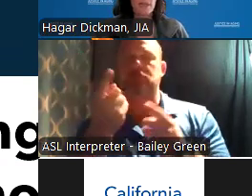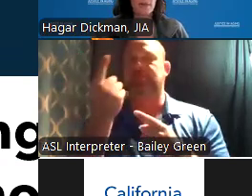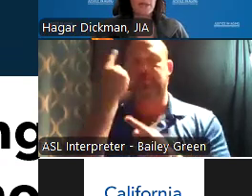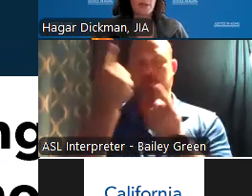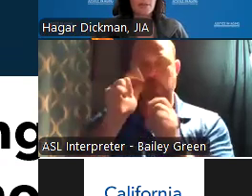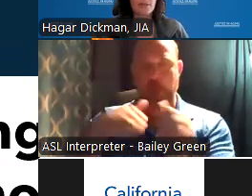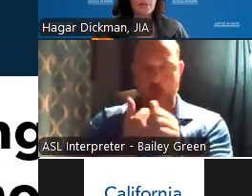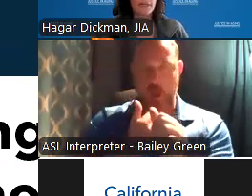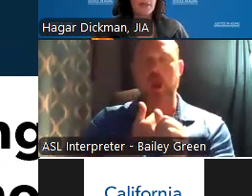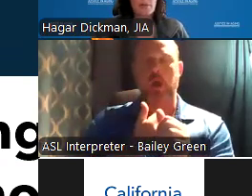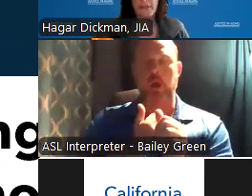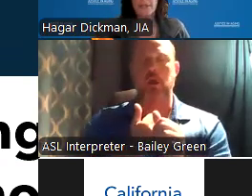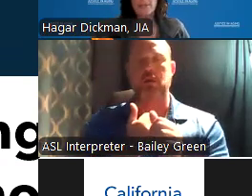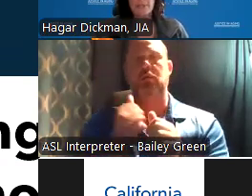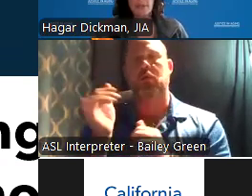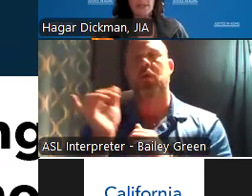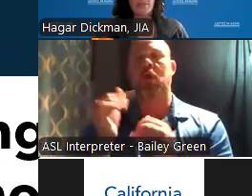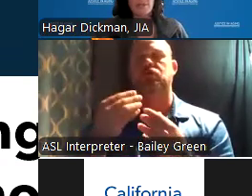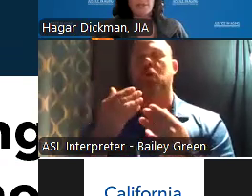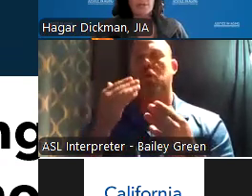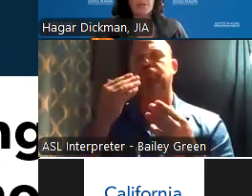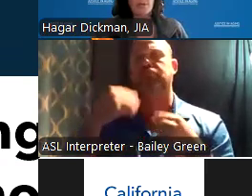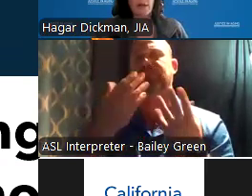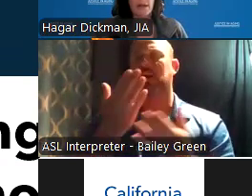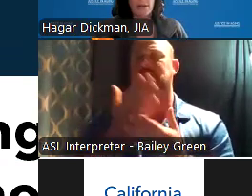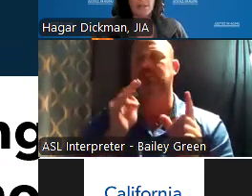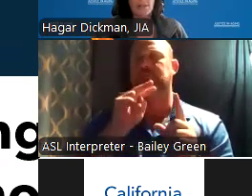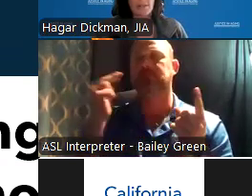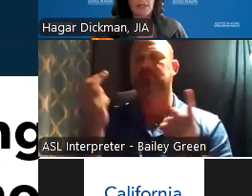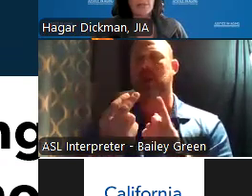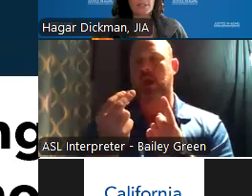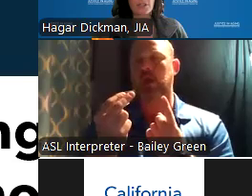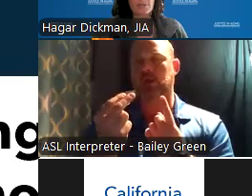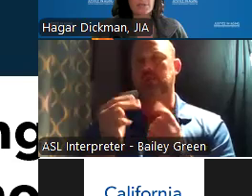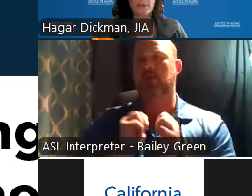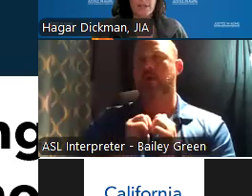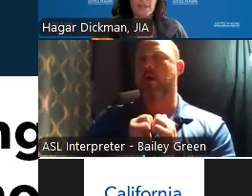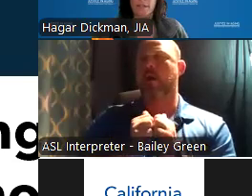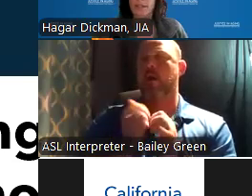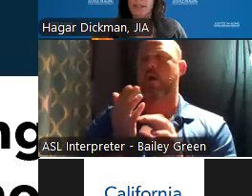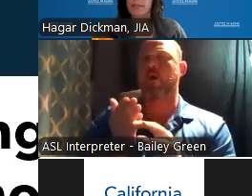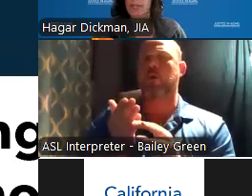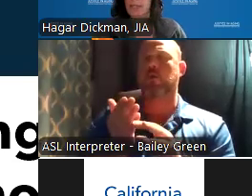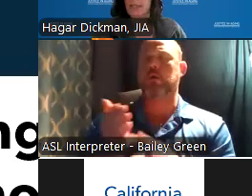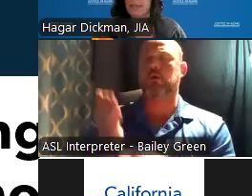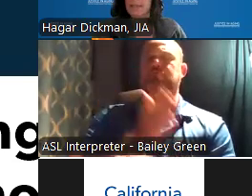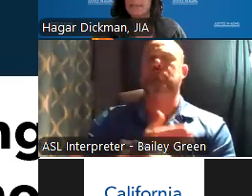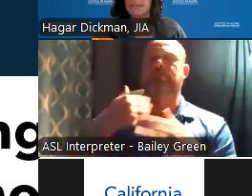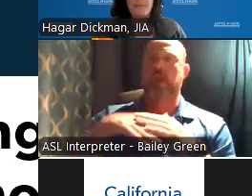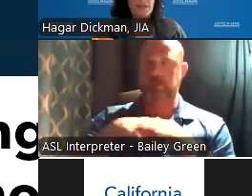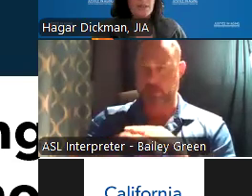them, and also provide some perspective as to how these recommendations improve access to